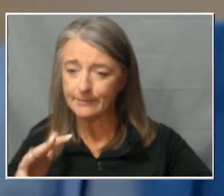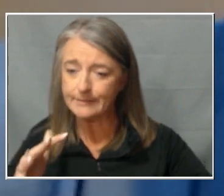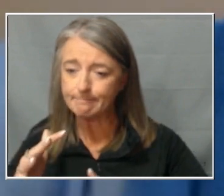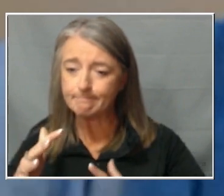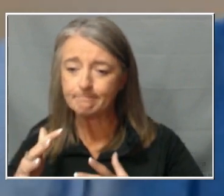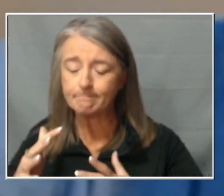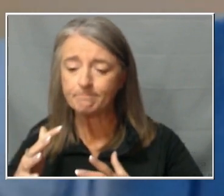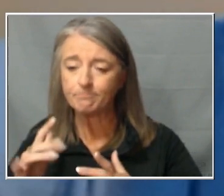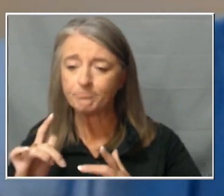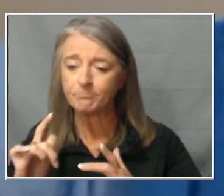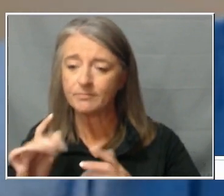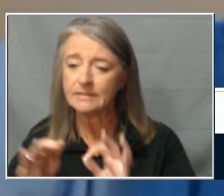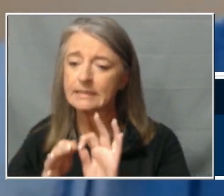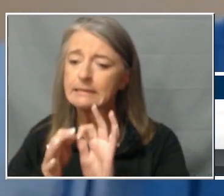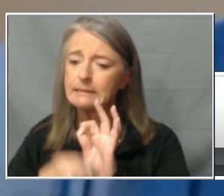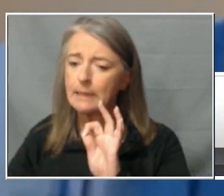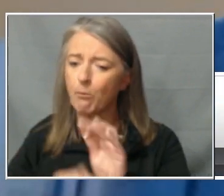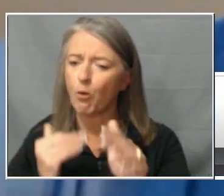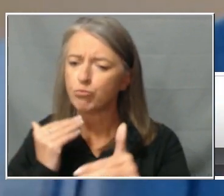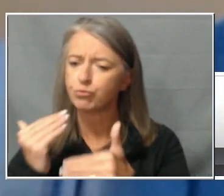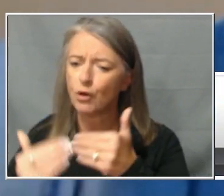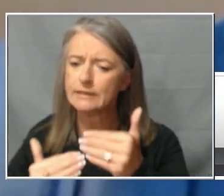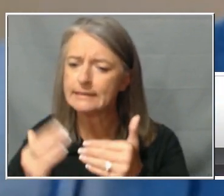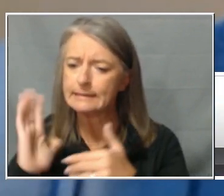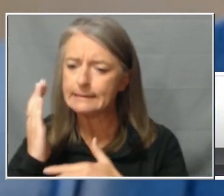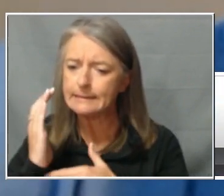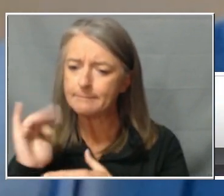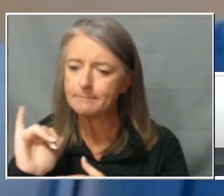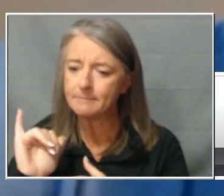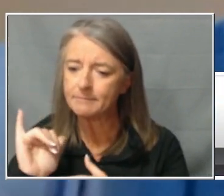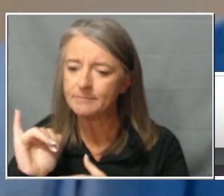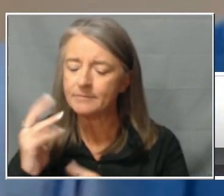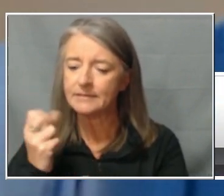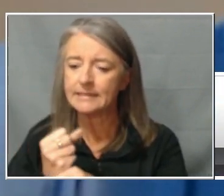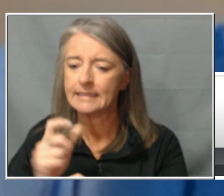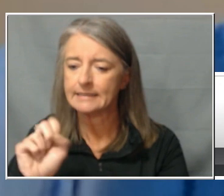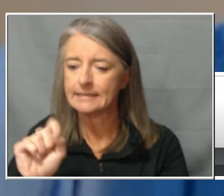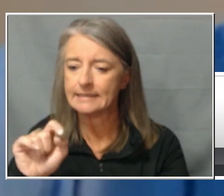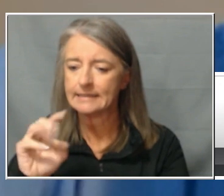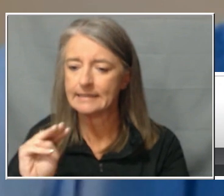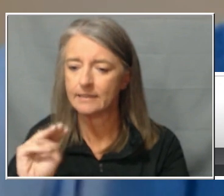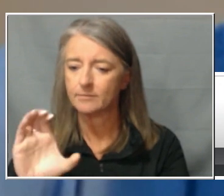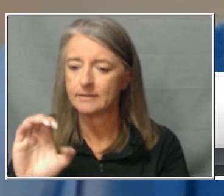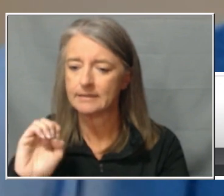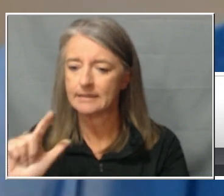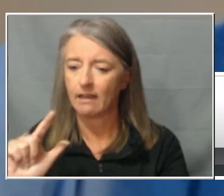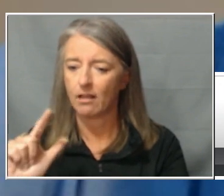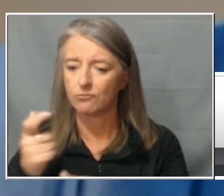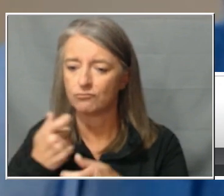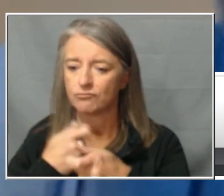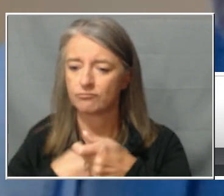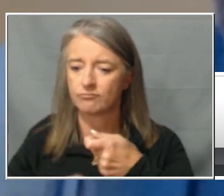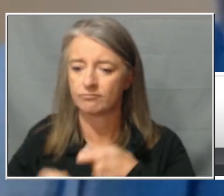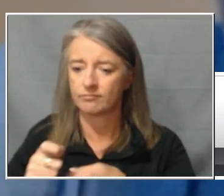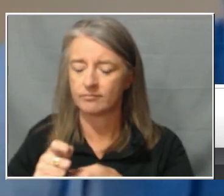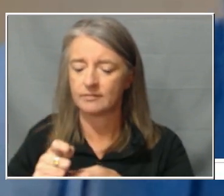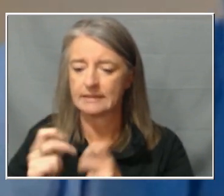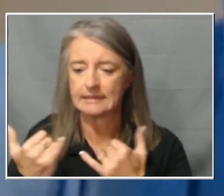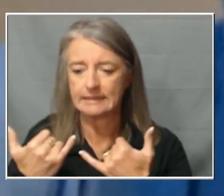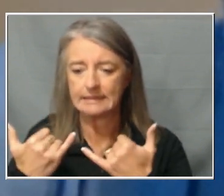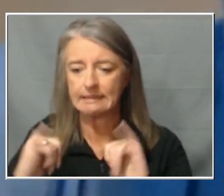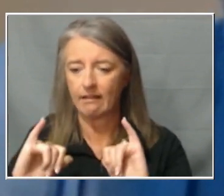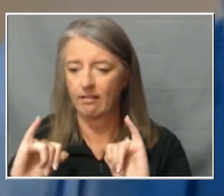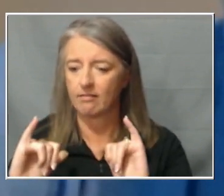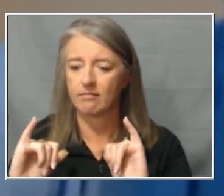even though it's a fairly simple process of getting the stem cell transplant, it was still,